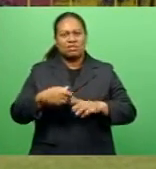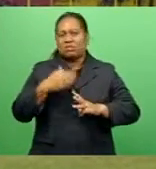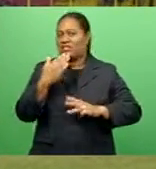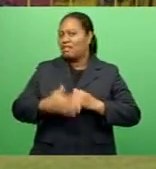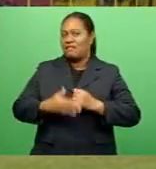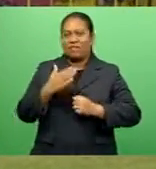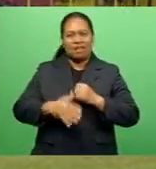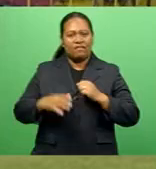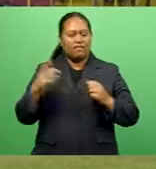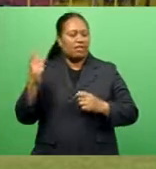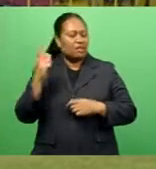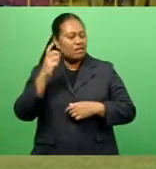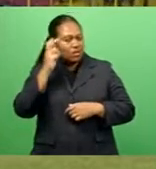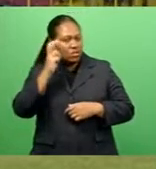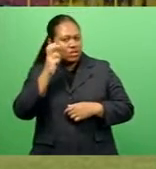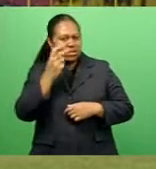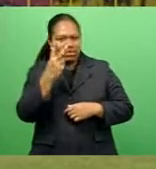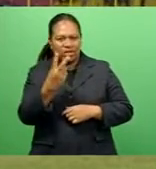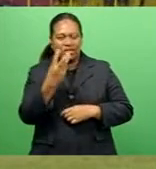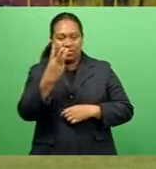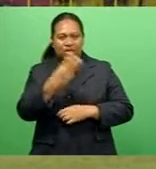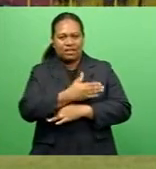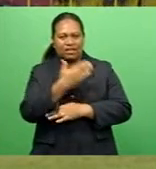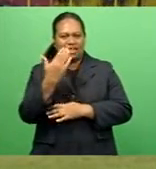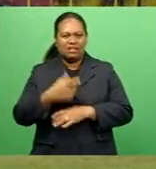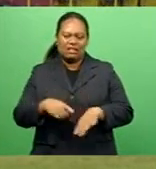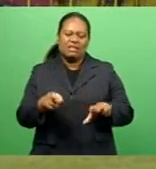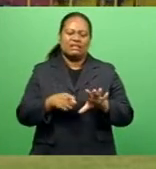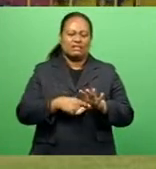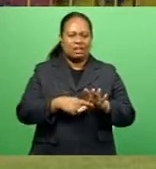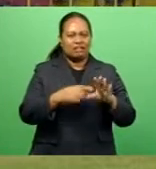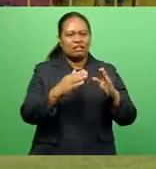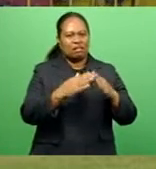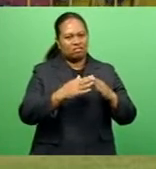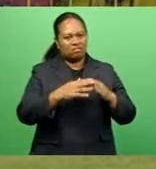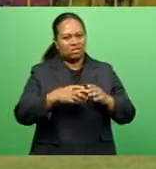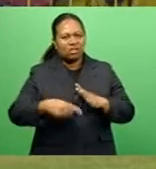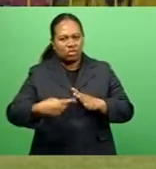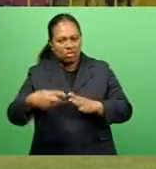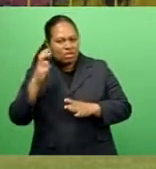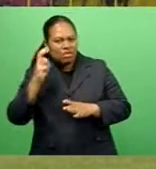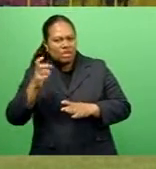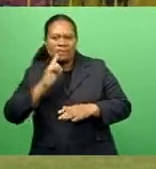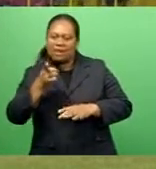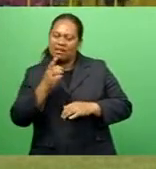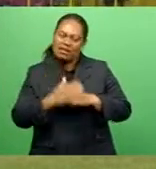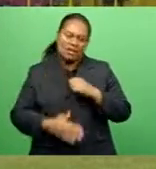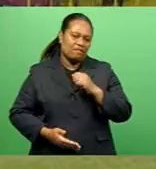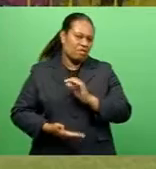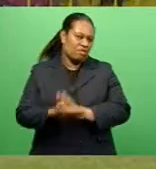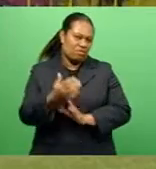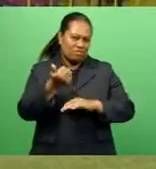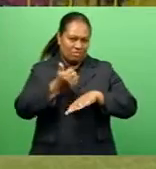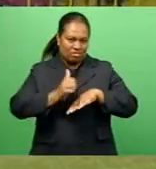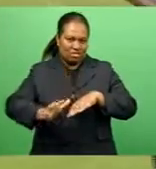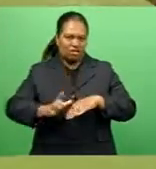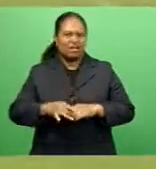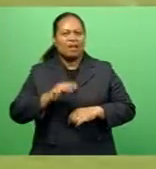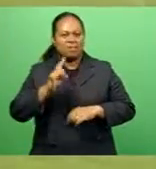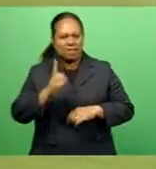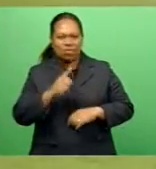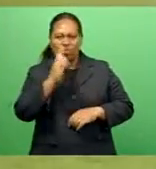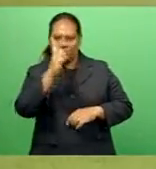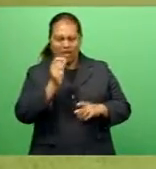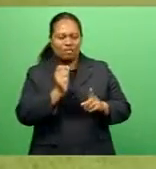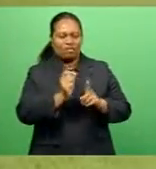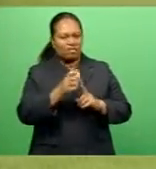We were just doing indoor training. We never went to the ground, but I think we managed to get 1 point, which is a positive sign. The